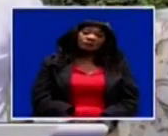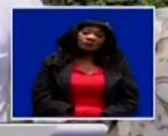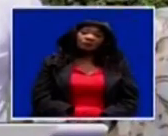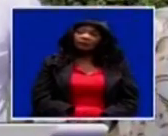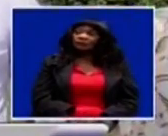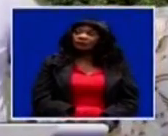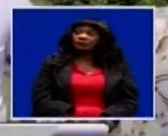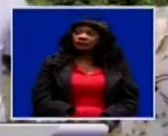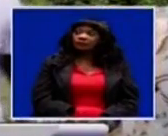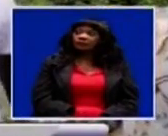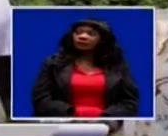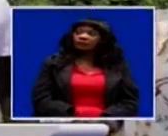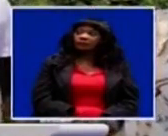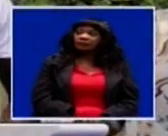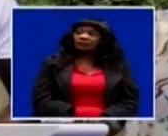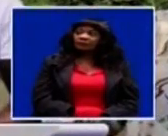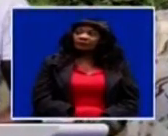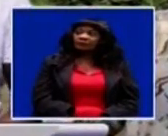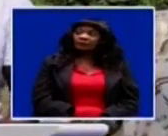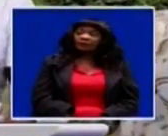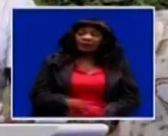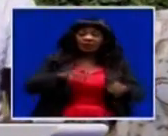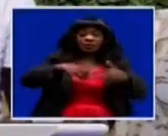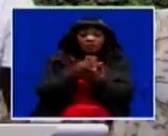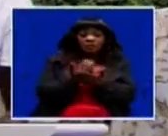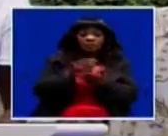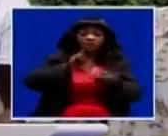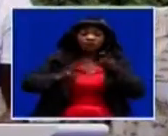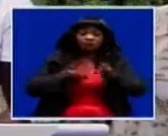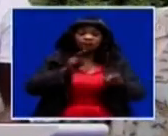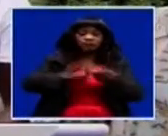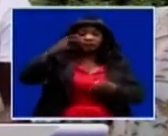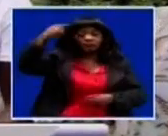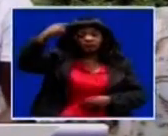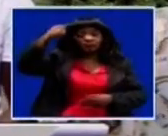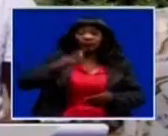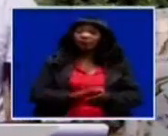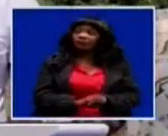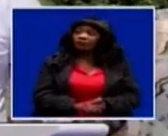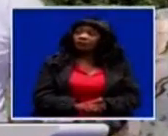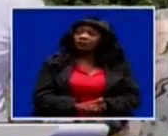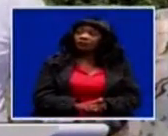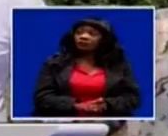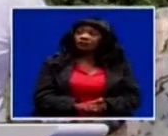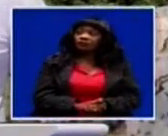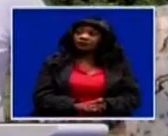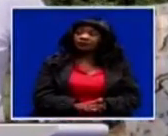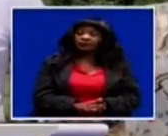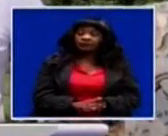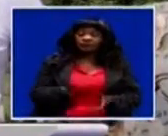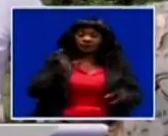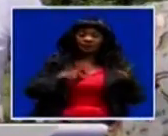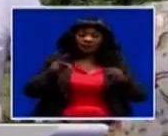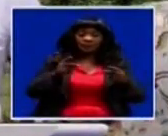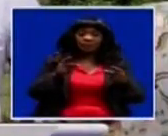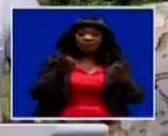This is what it calls to partner with the government, because the people that will be attended to at this clinic are Zambians, and I want to